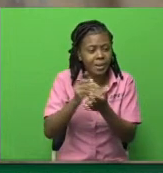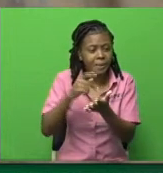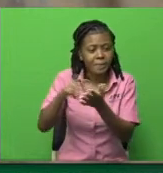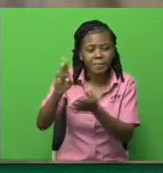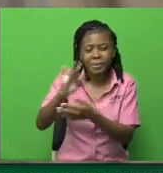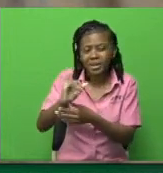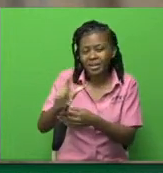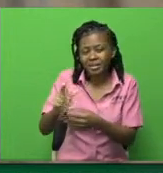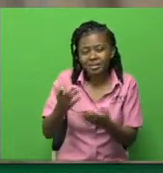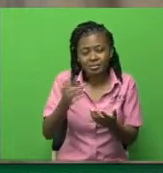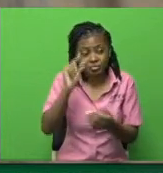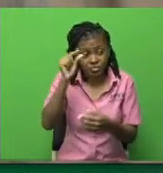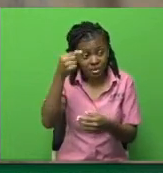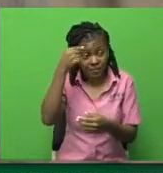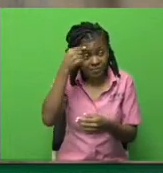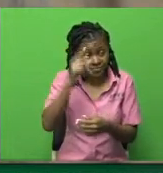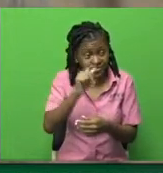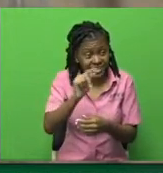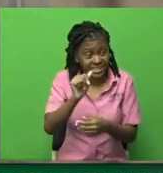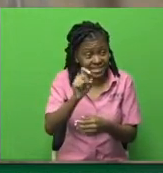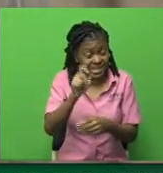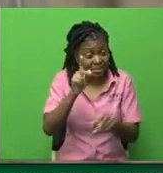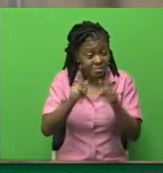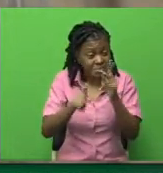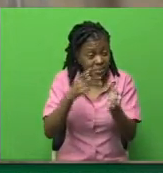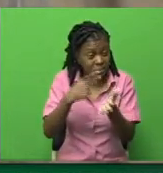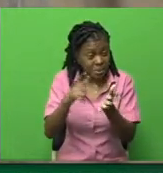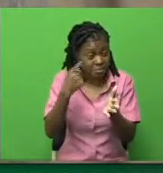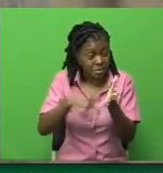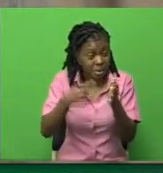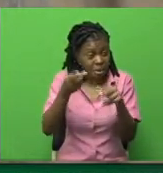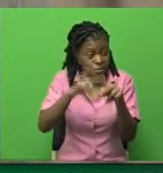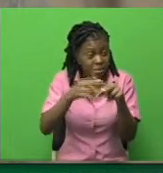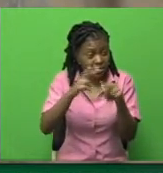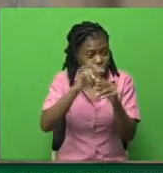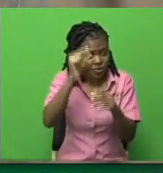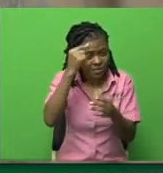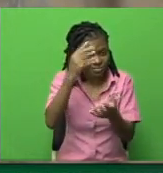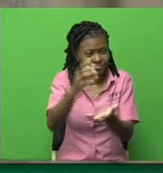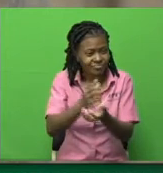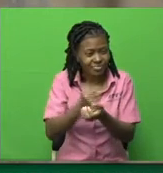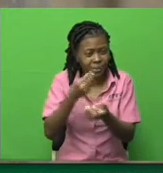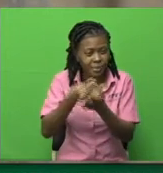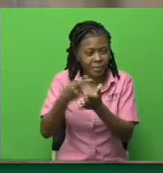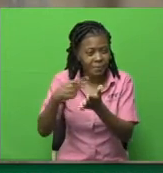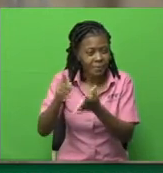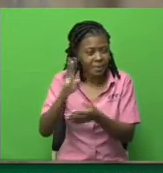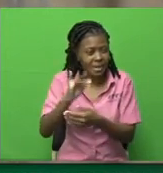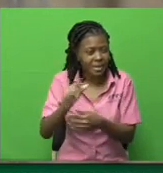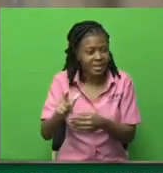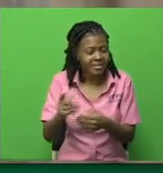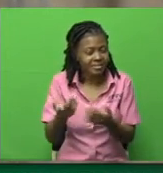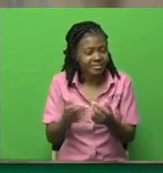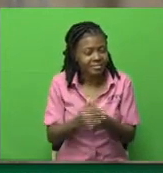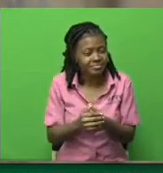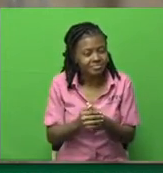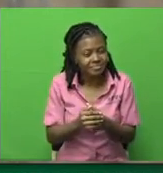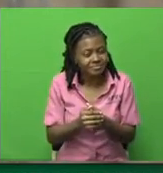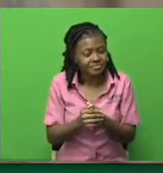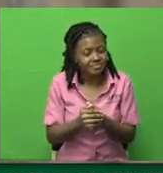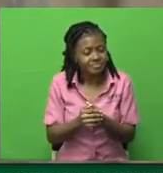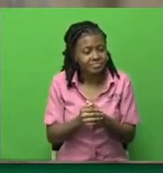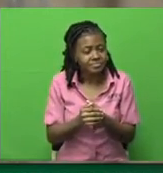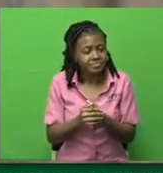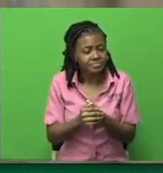its taxation Mr deputies speak on page 192 of the planet states that Vasa has adopted a cost-based approach to its